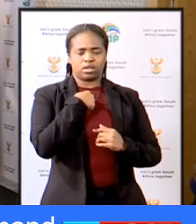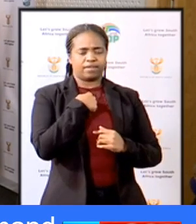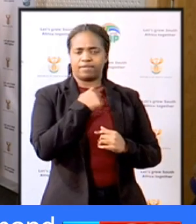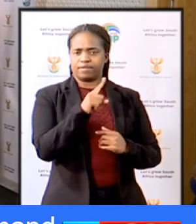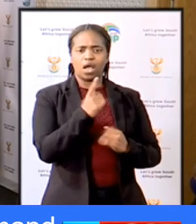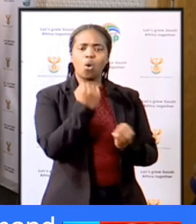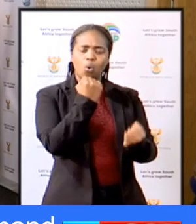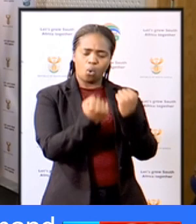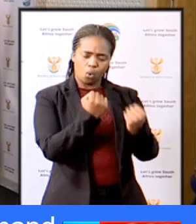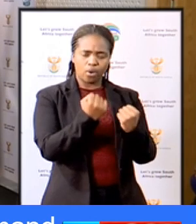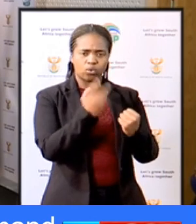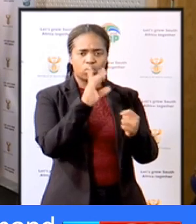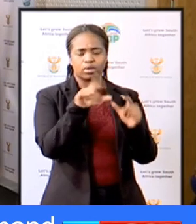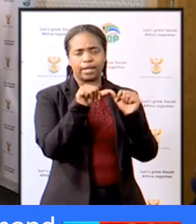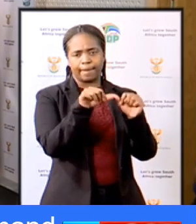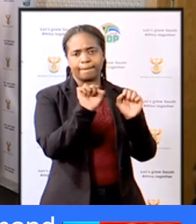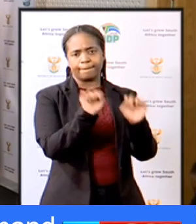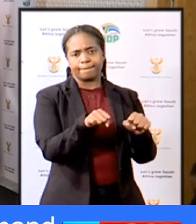ourselves?